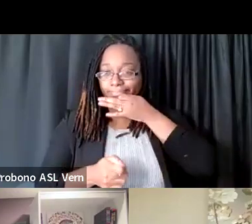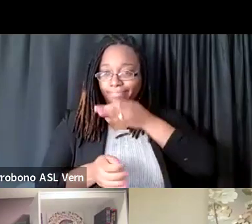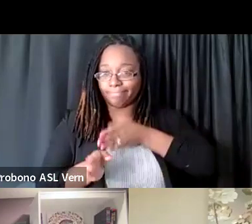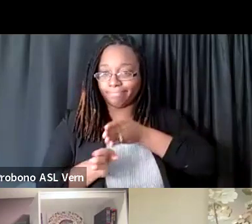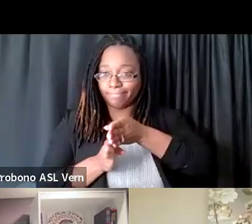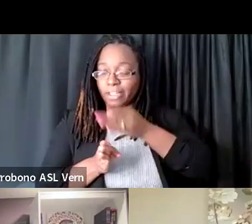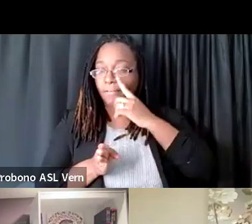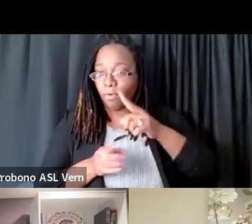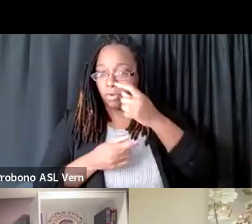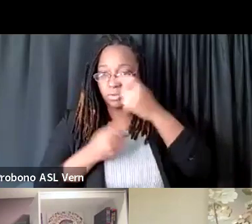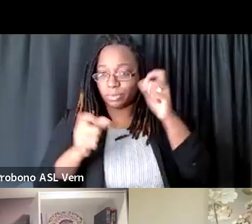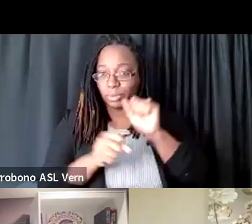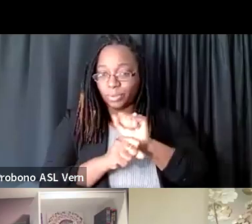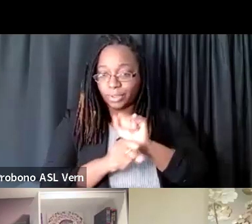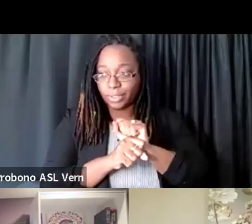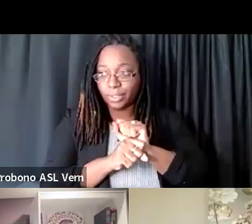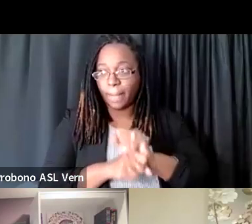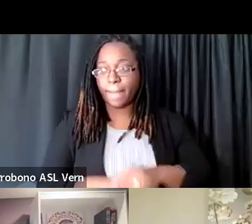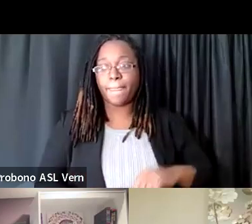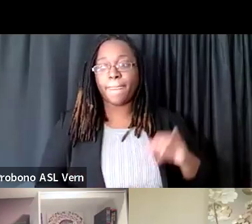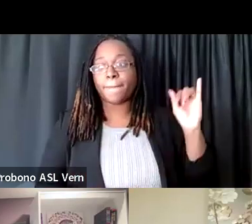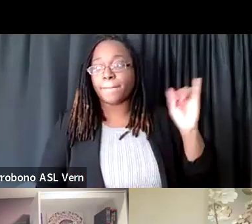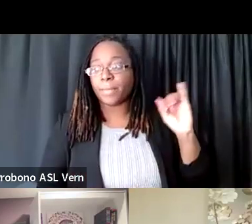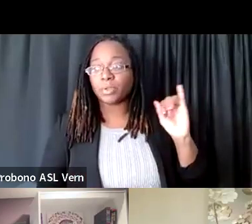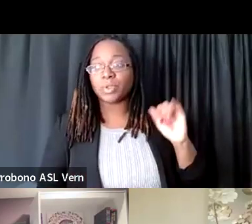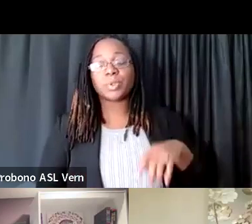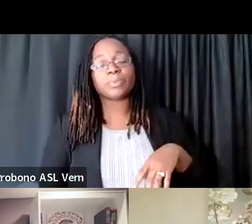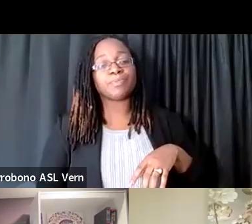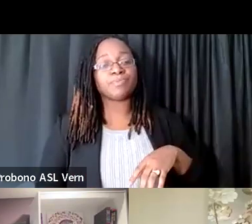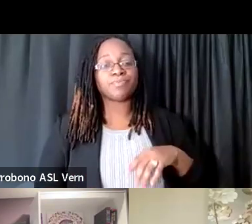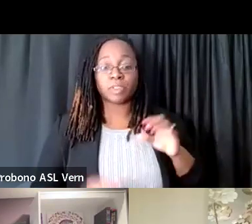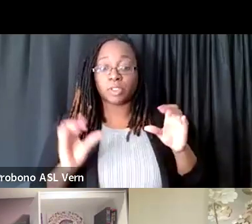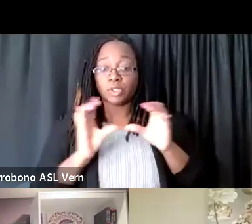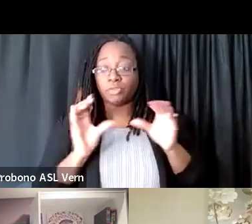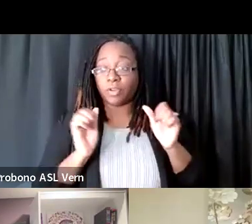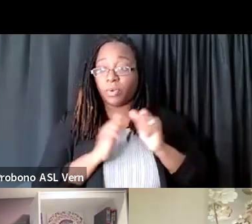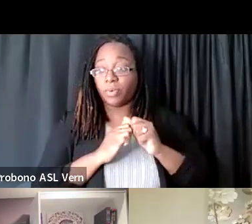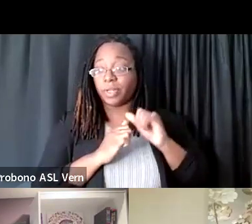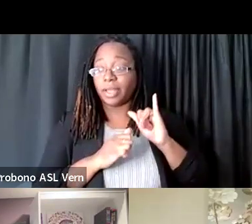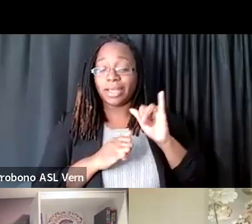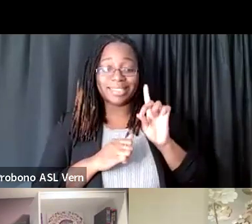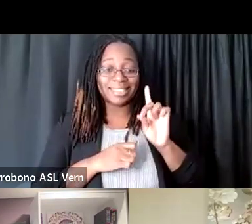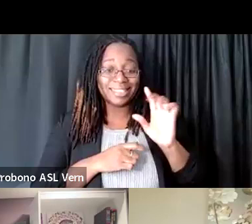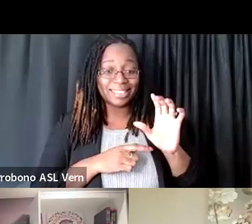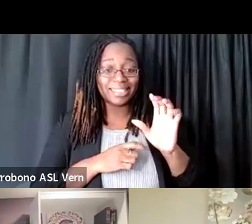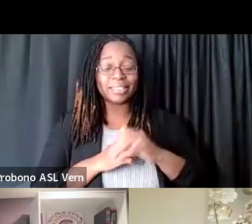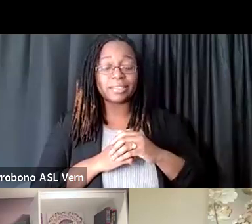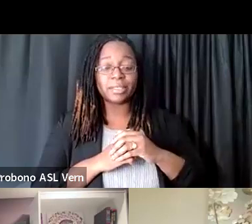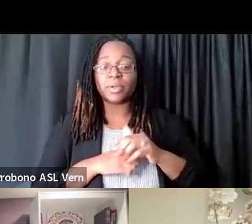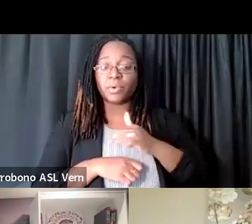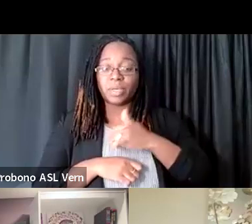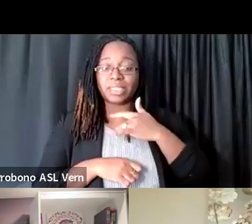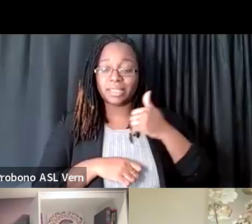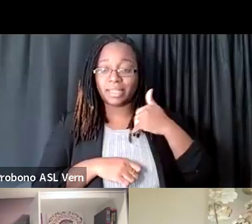doing trauma work. I would also say that, you know, being certified with IDC, we do mental